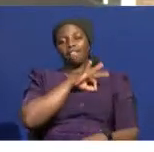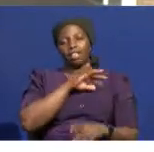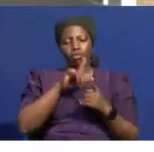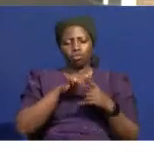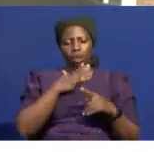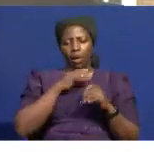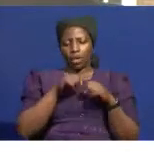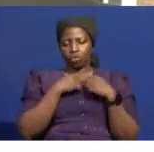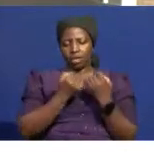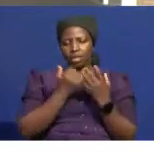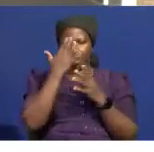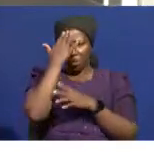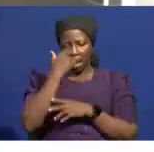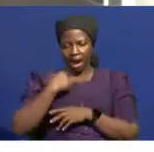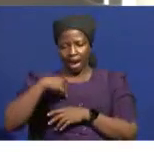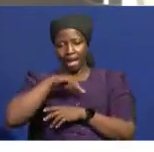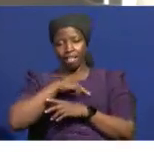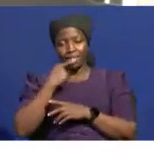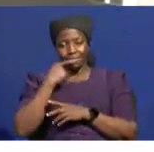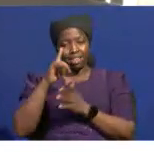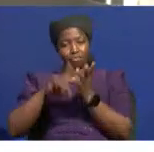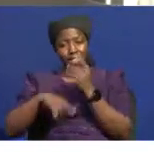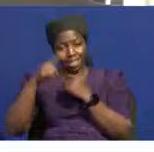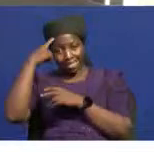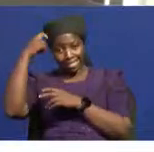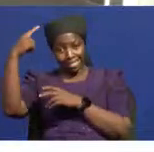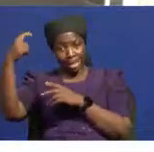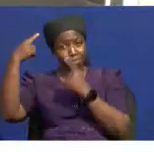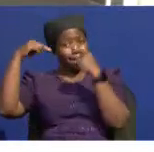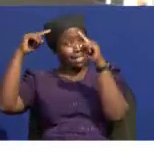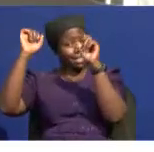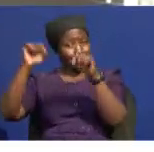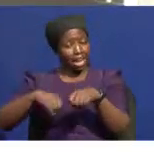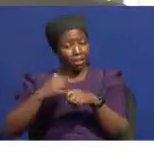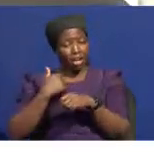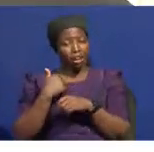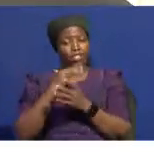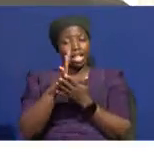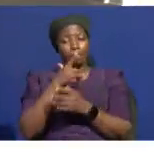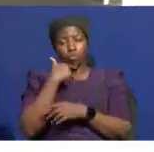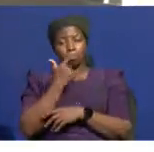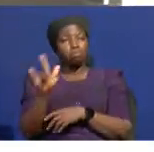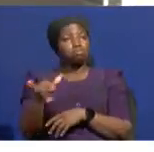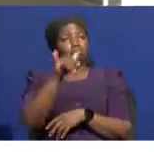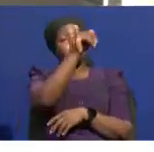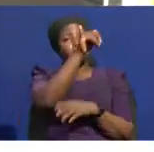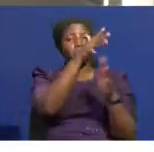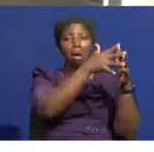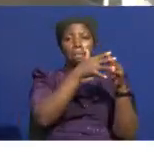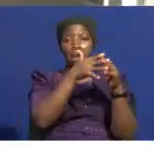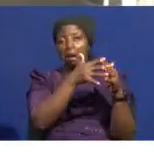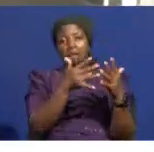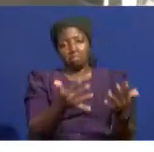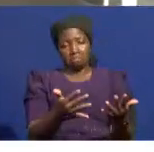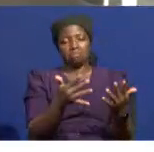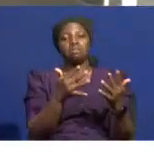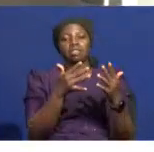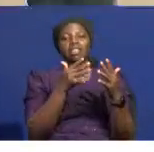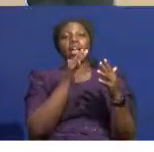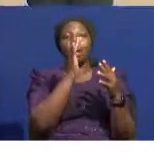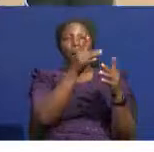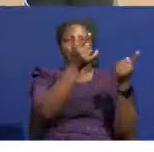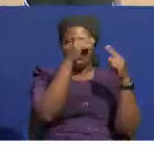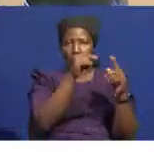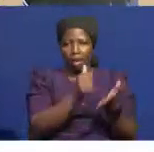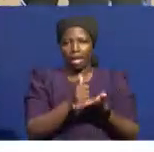Because after all pia tunawaambia dreams are valid. Unaweza toka pia hapa, kuna wengine pia wataenda majuu. Wakuwe pia na hiyo mwelekeo pia kusaidia